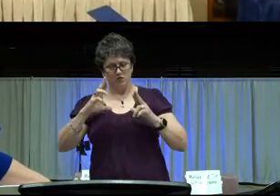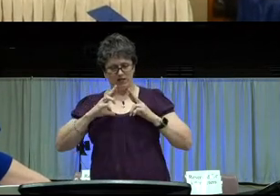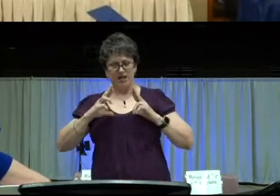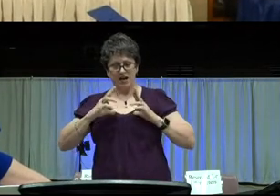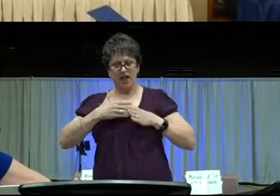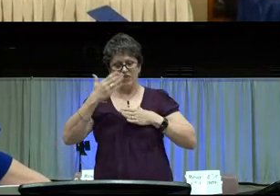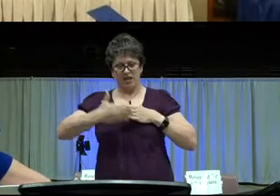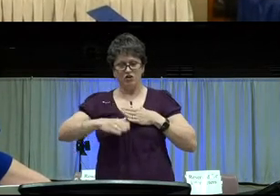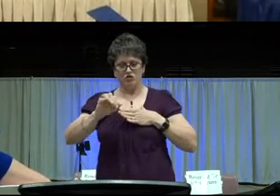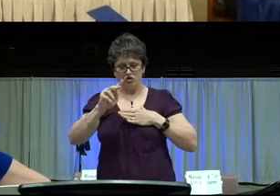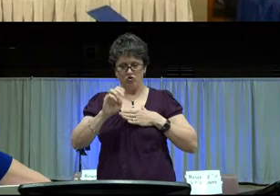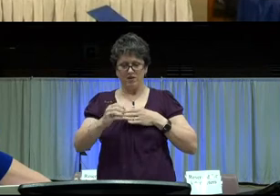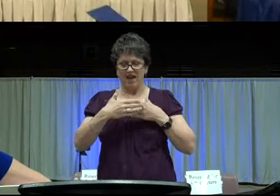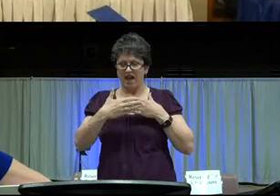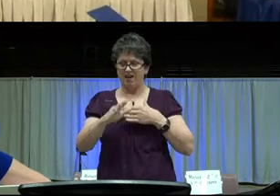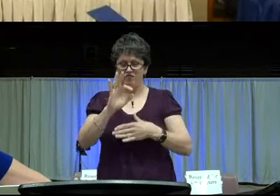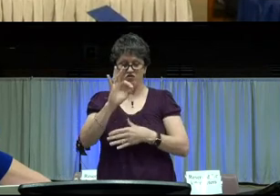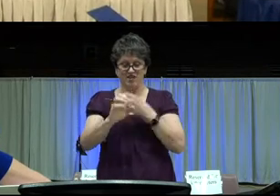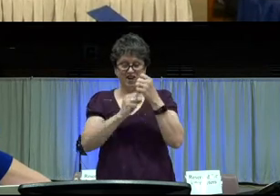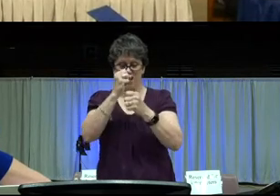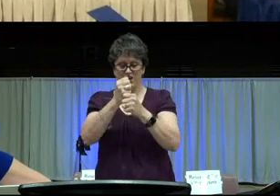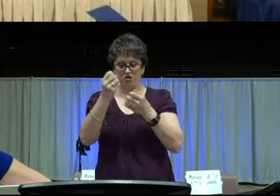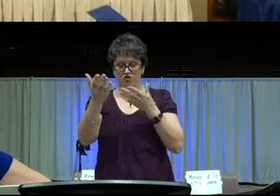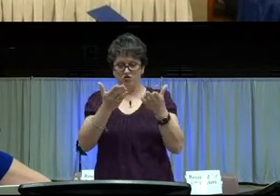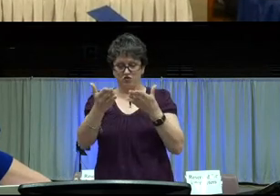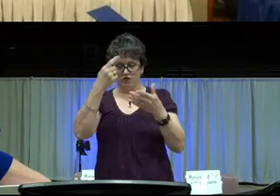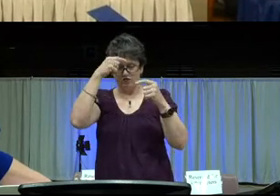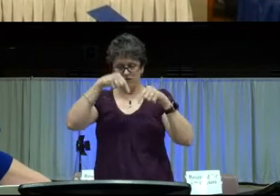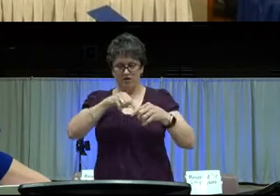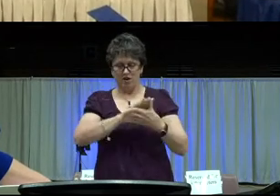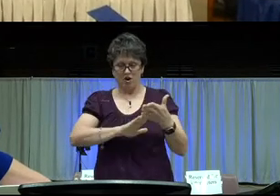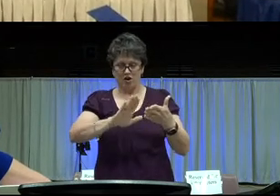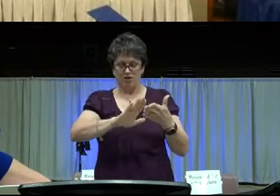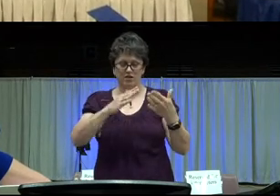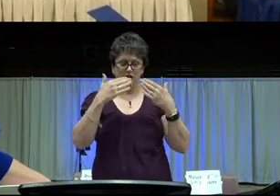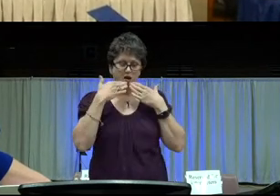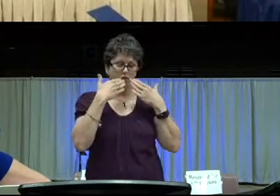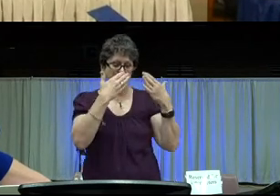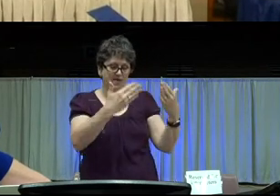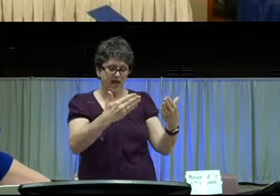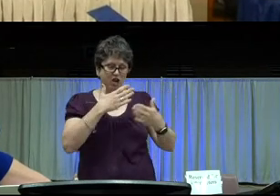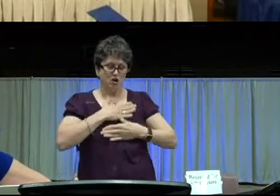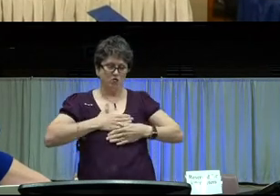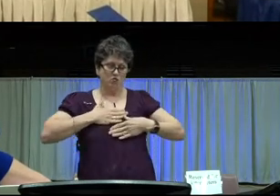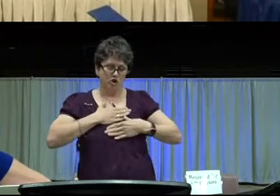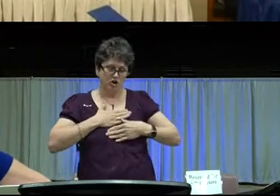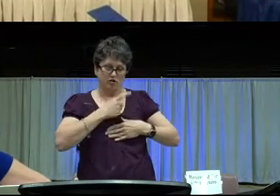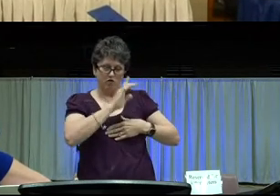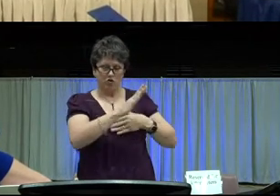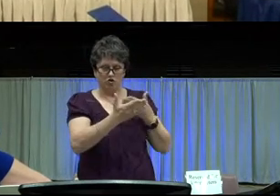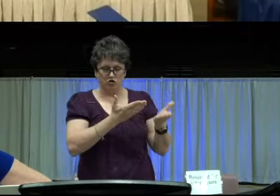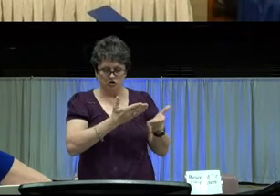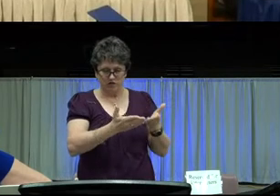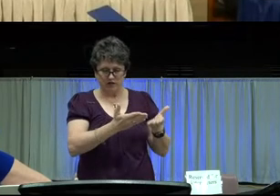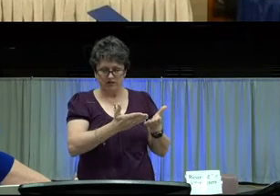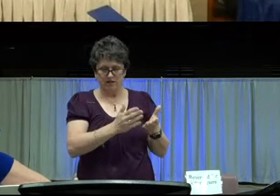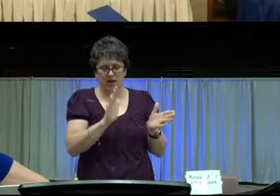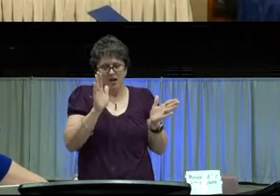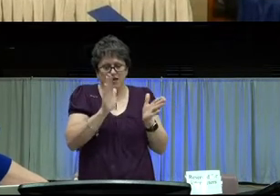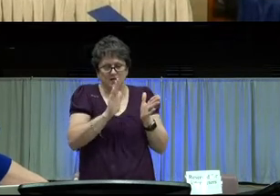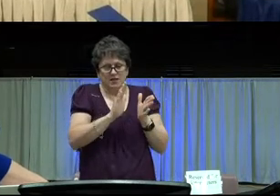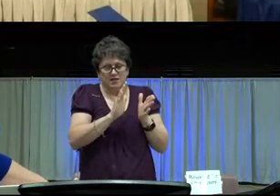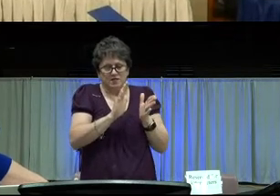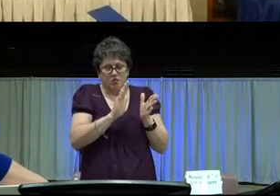is retiring at the end of June. After 9 years of service to the college, we thank and appreciate her for her